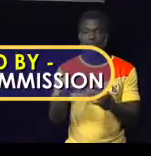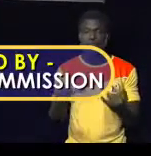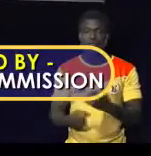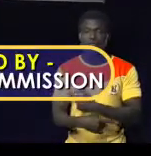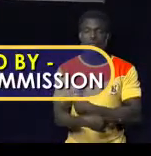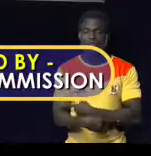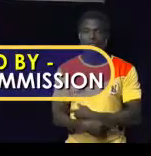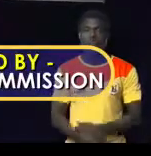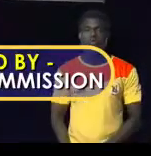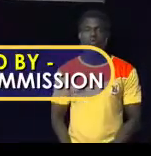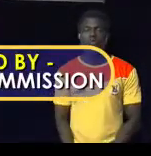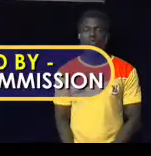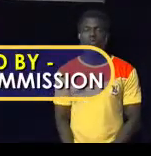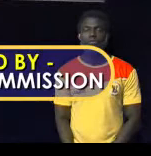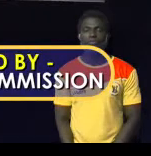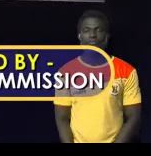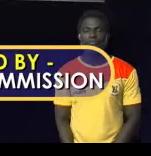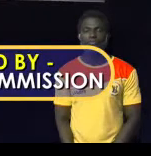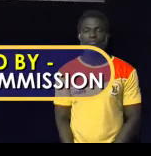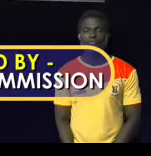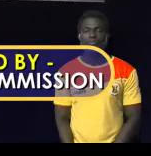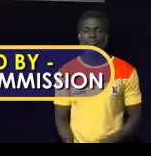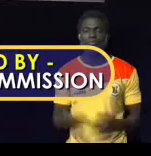when? Today.